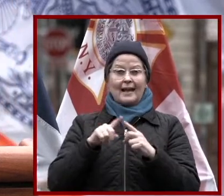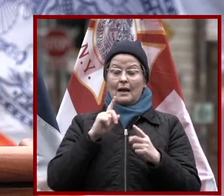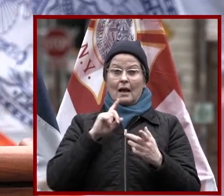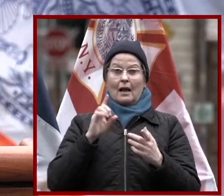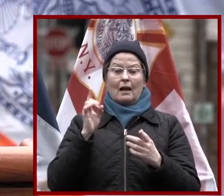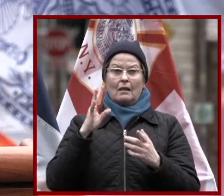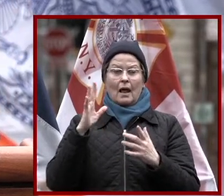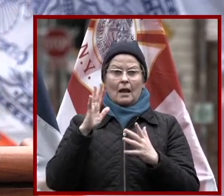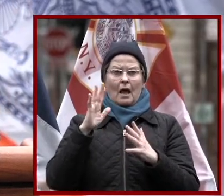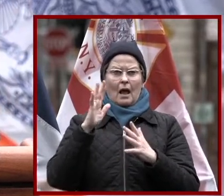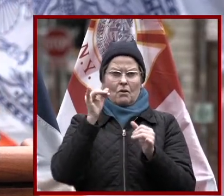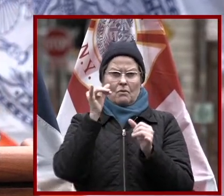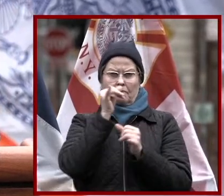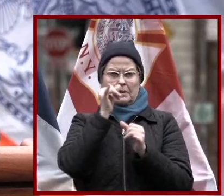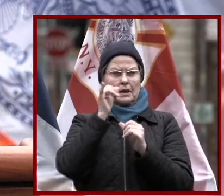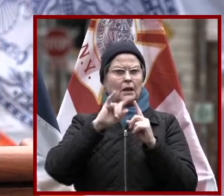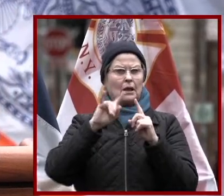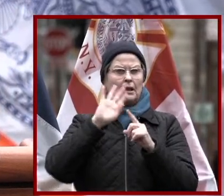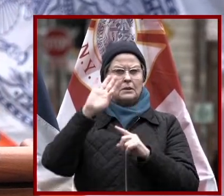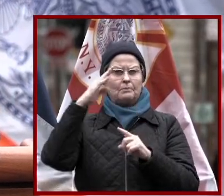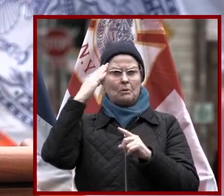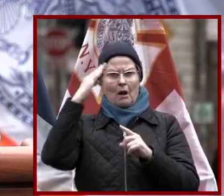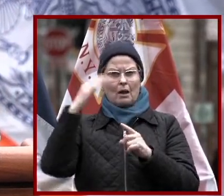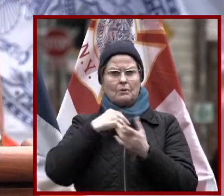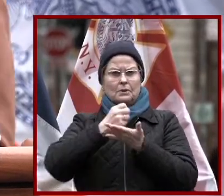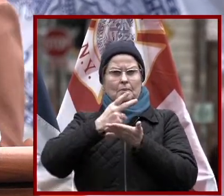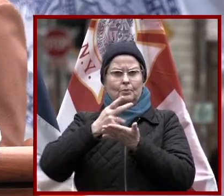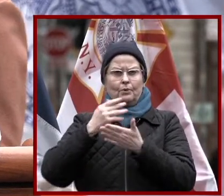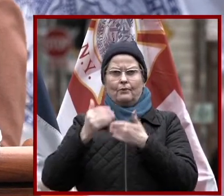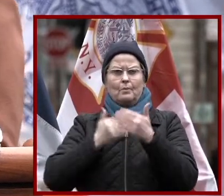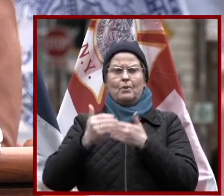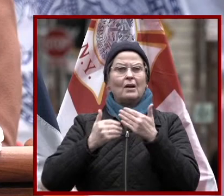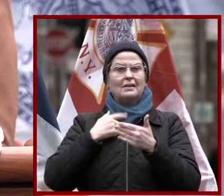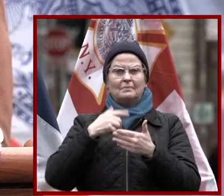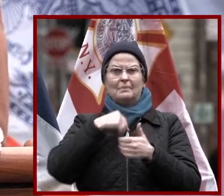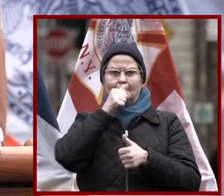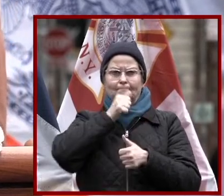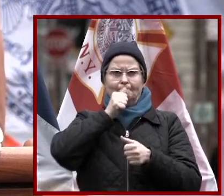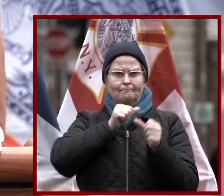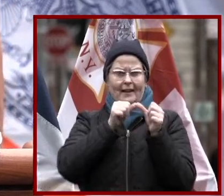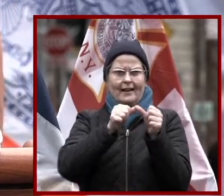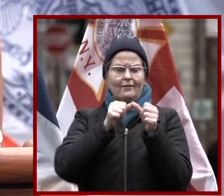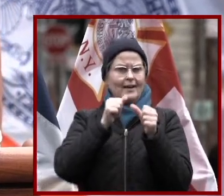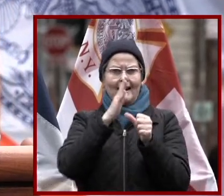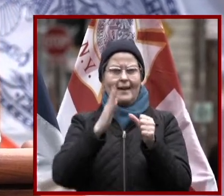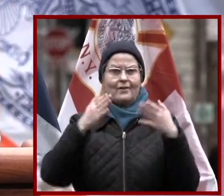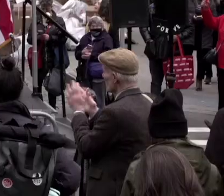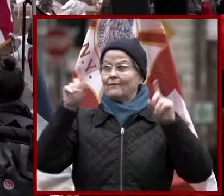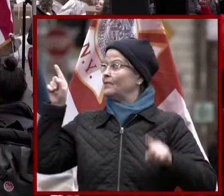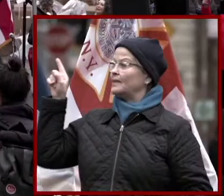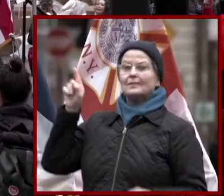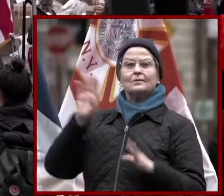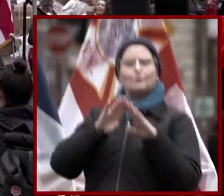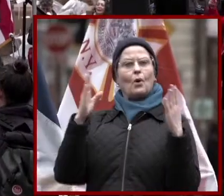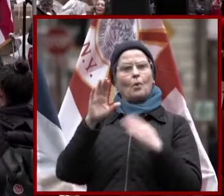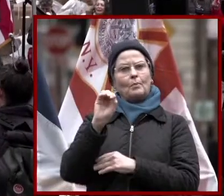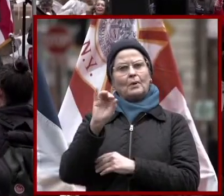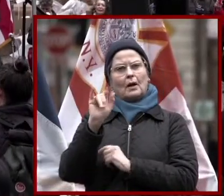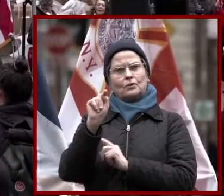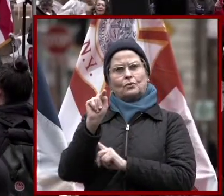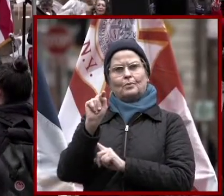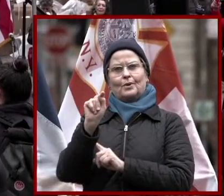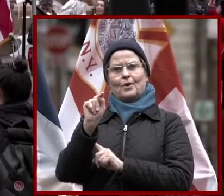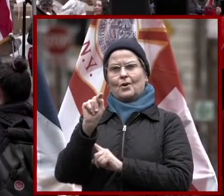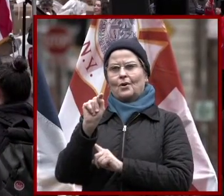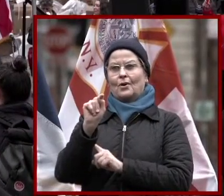Kafka-esque bureaucratic approval process. They have done it. This is opening in October. And it's going to be